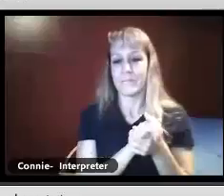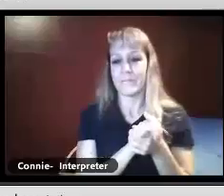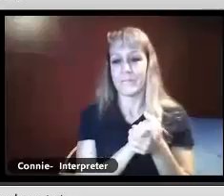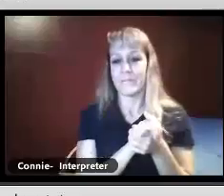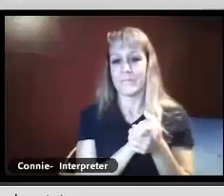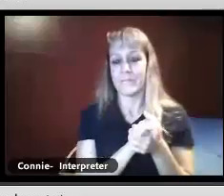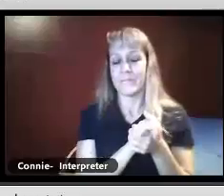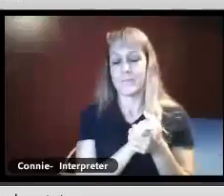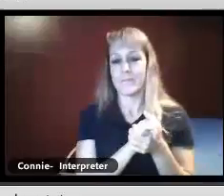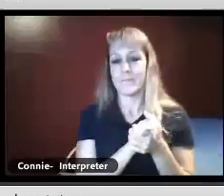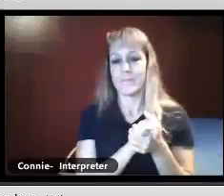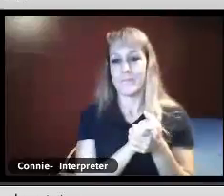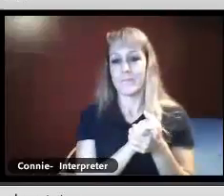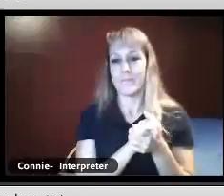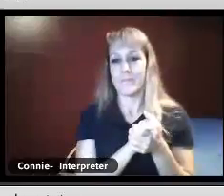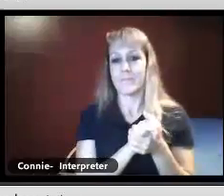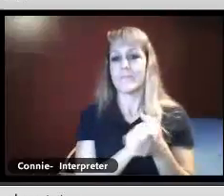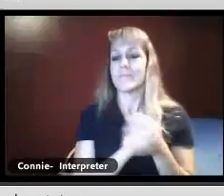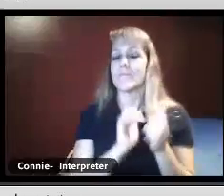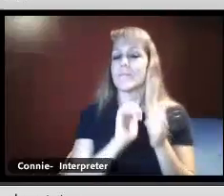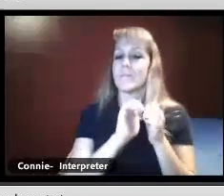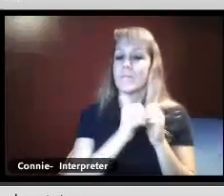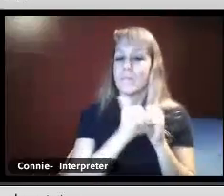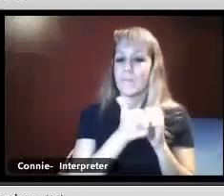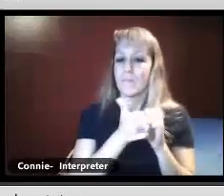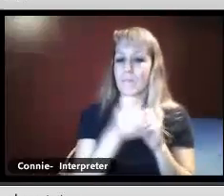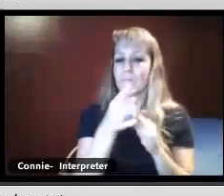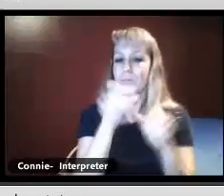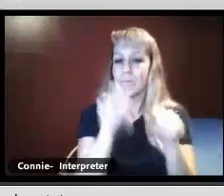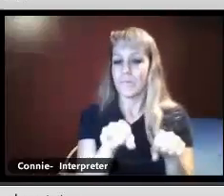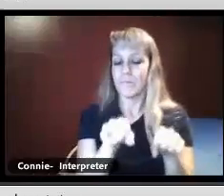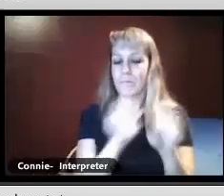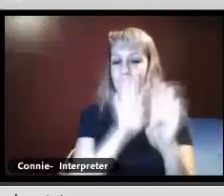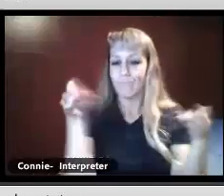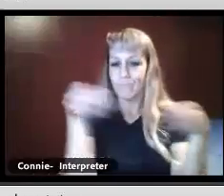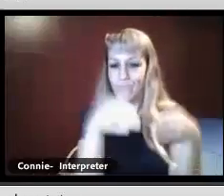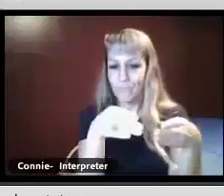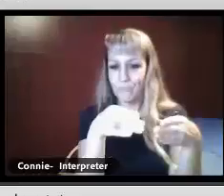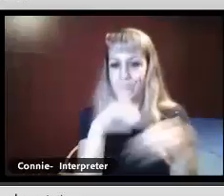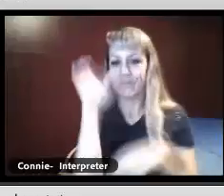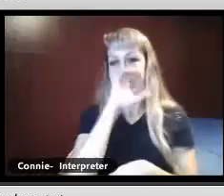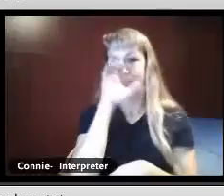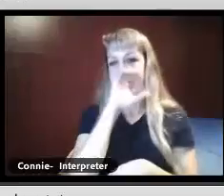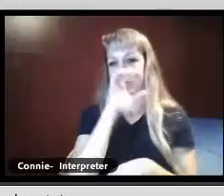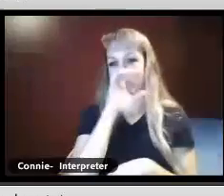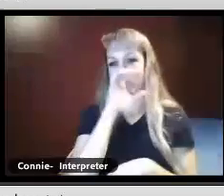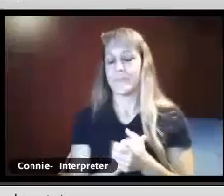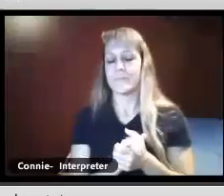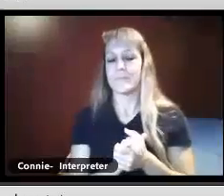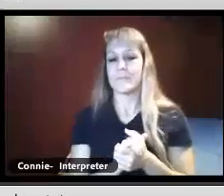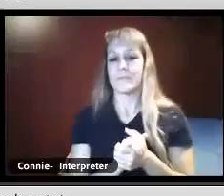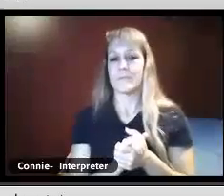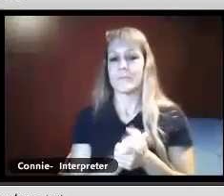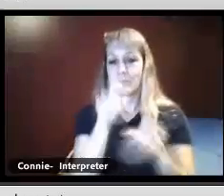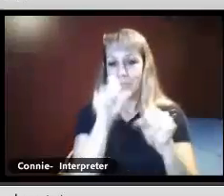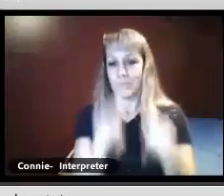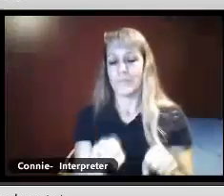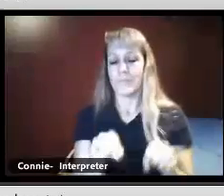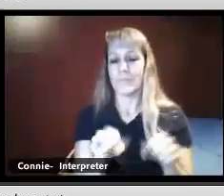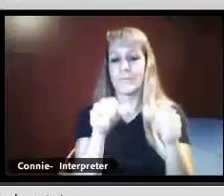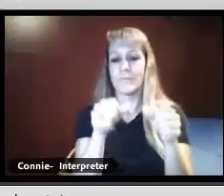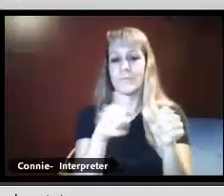That is to say, ways in which you can narrow your search. I love that you can do it by